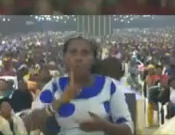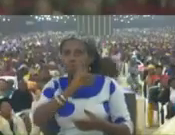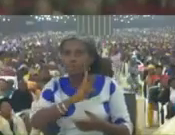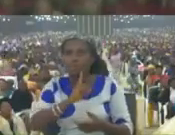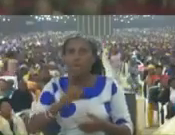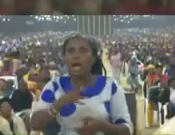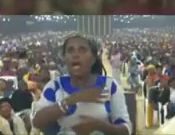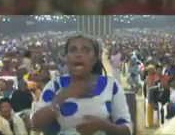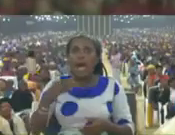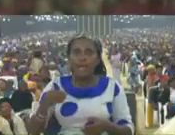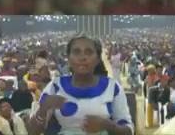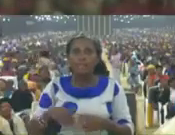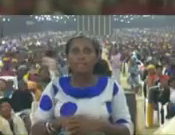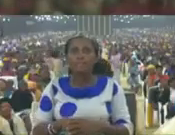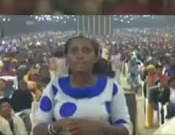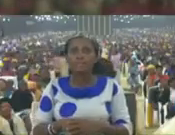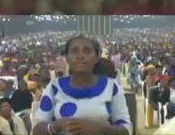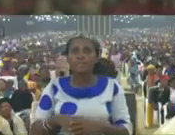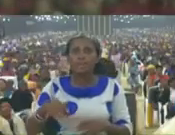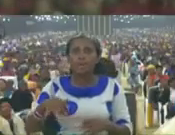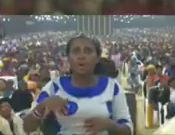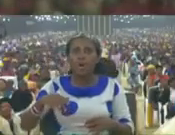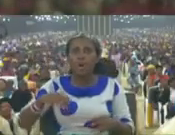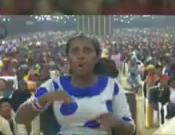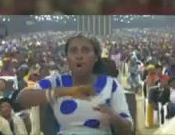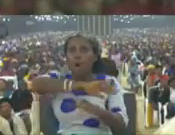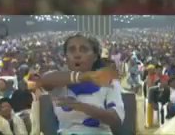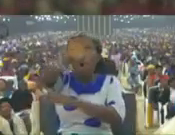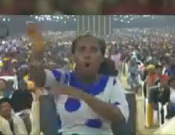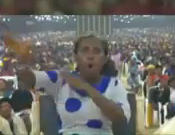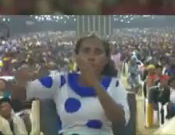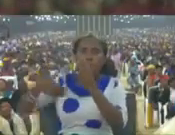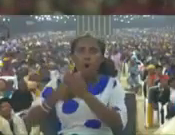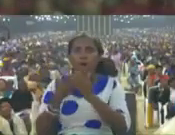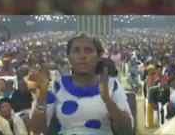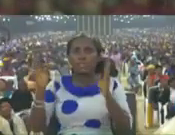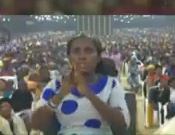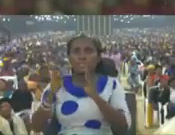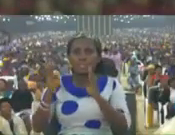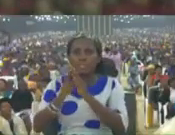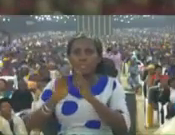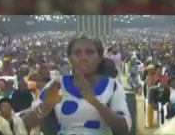And of course, the whole city came out to meet him.